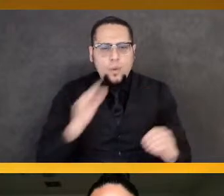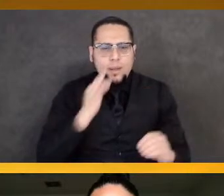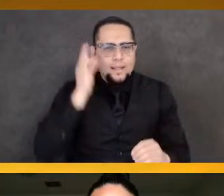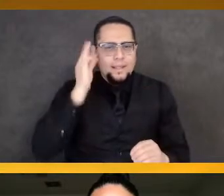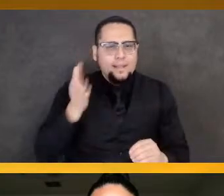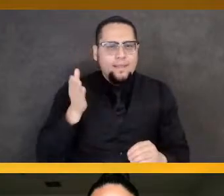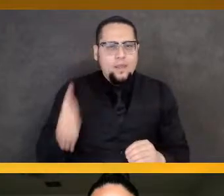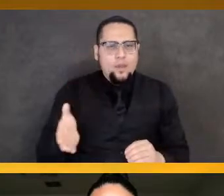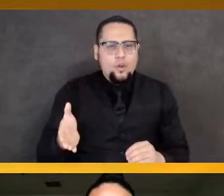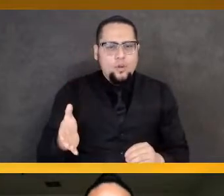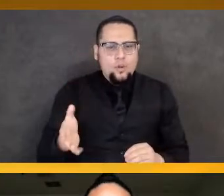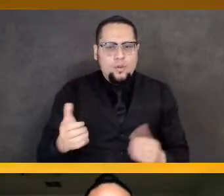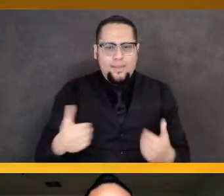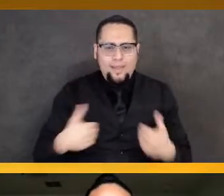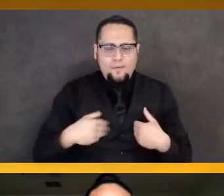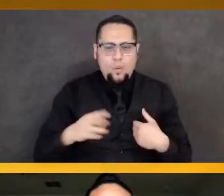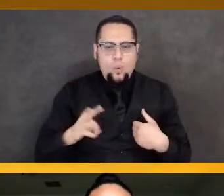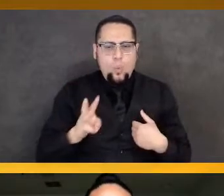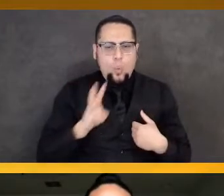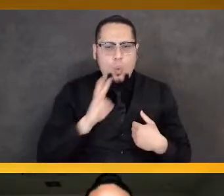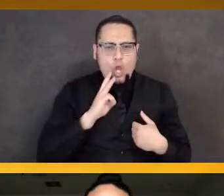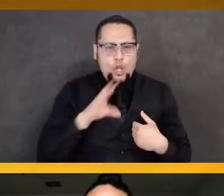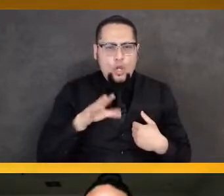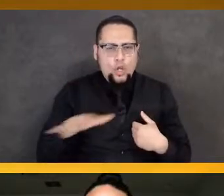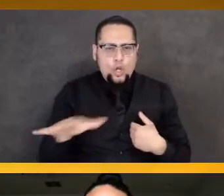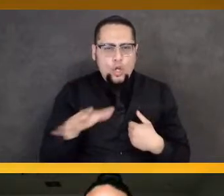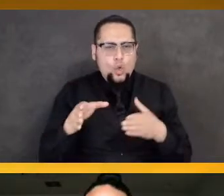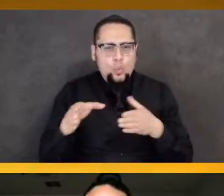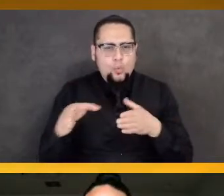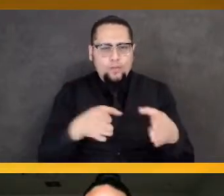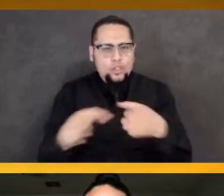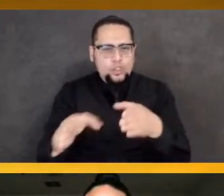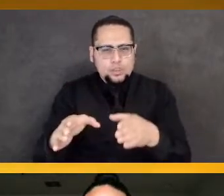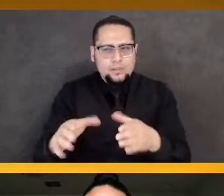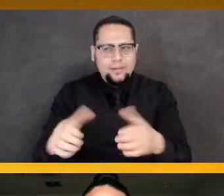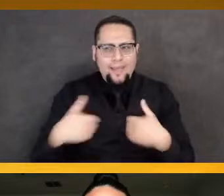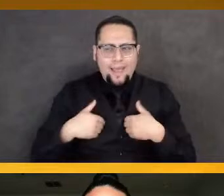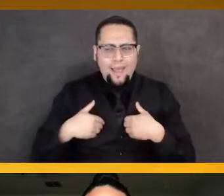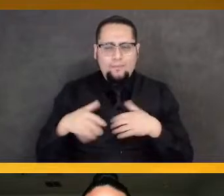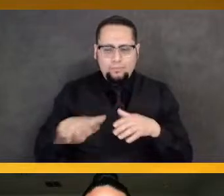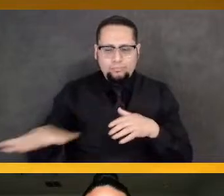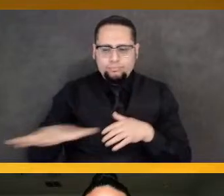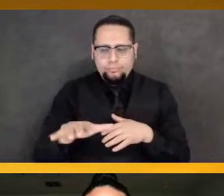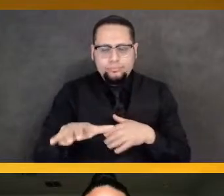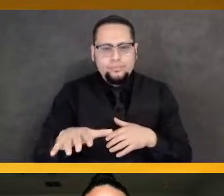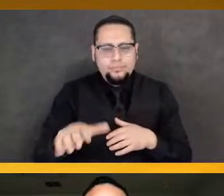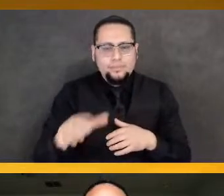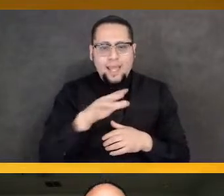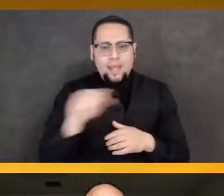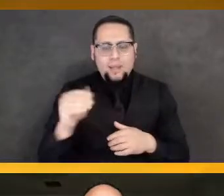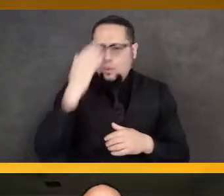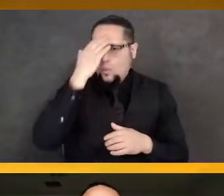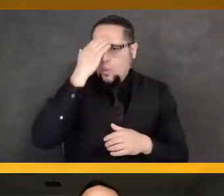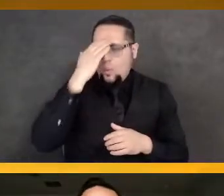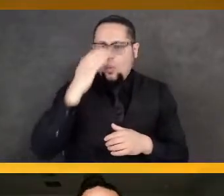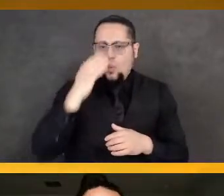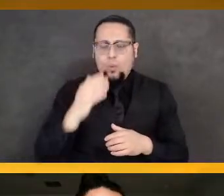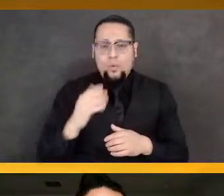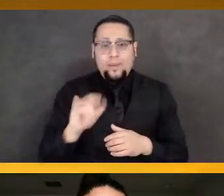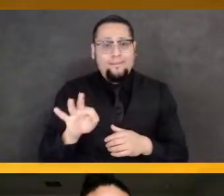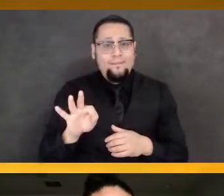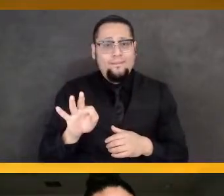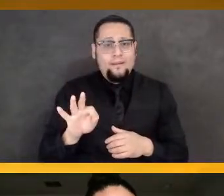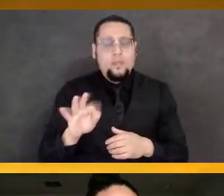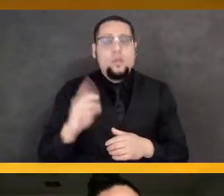water everywhere. There are all these rivers and all that, you know, and you don't have native people where there are,